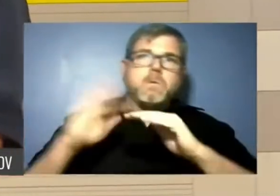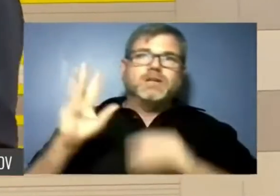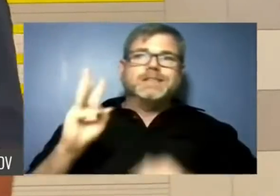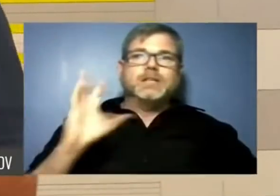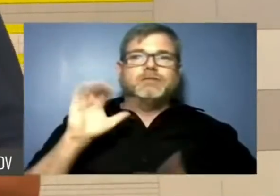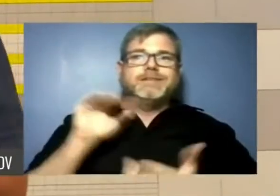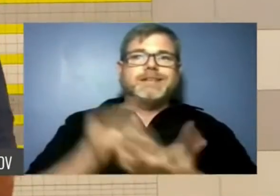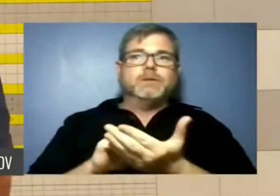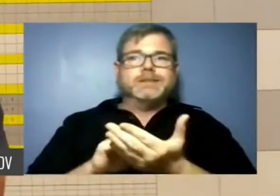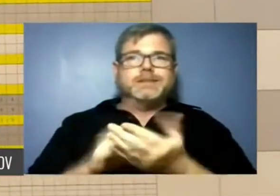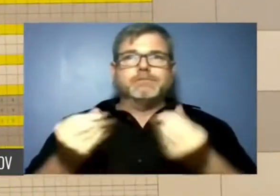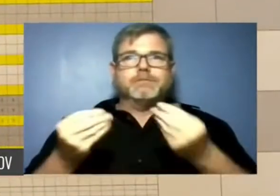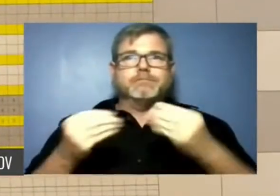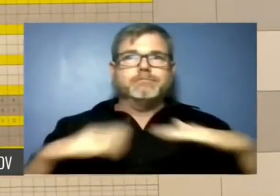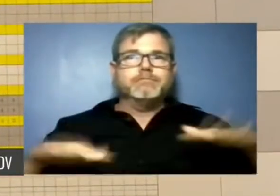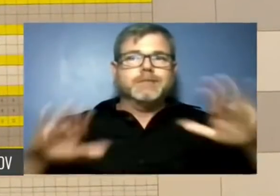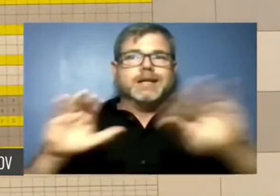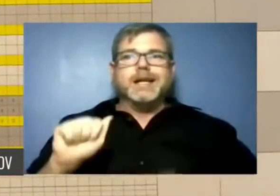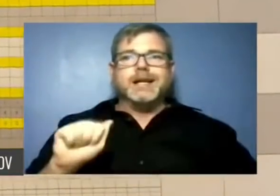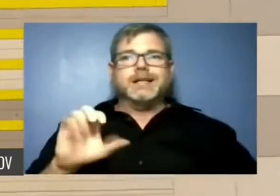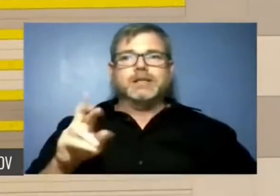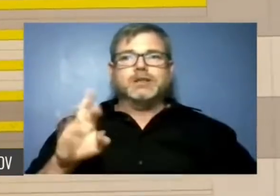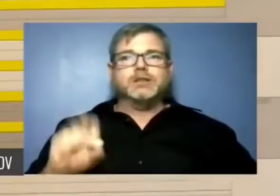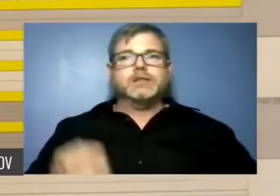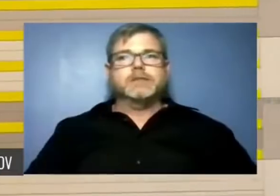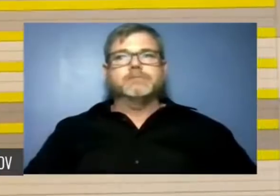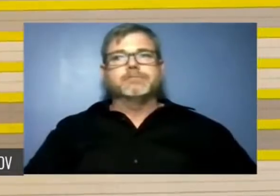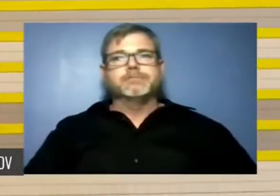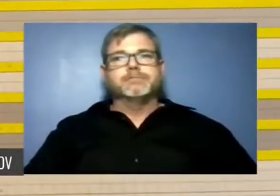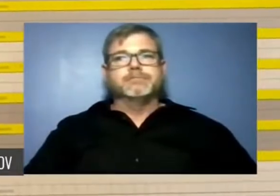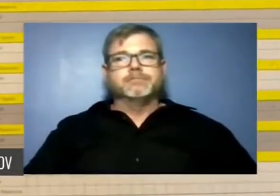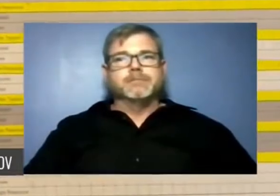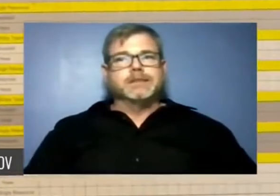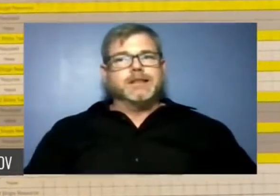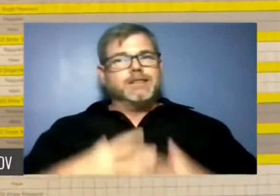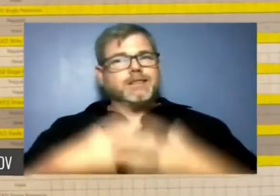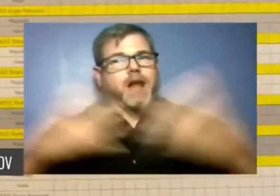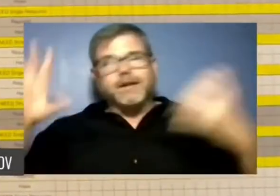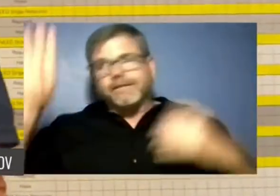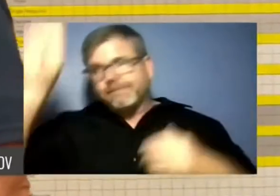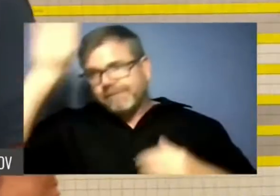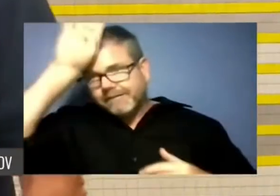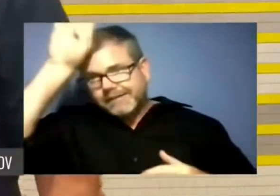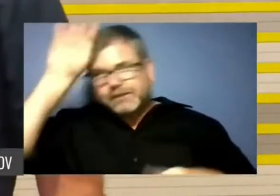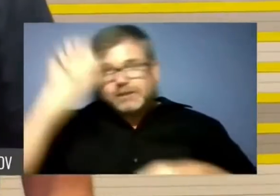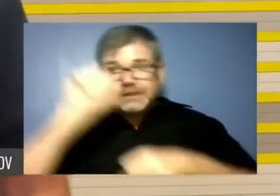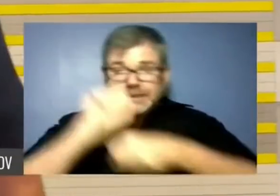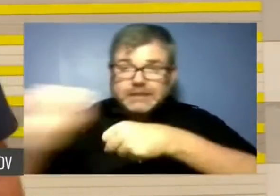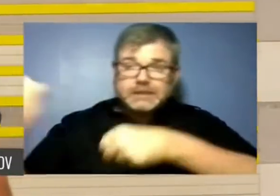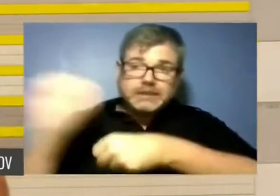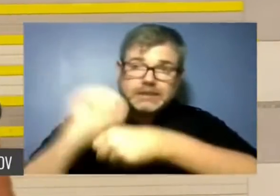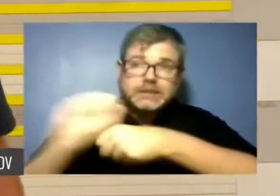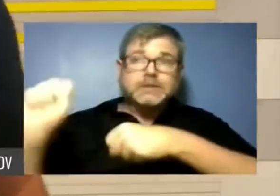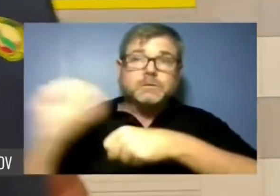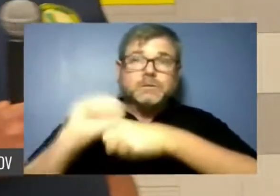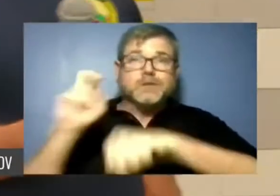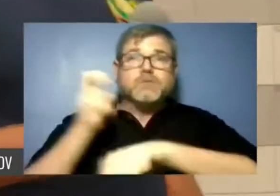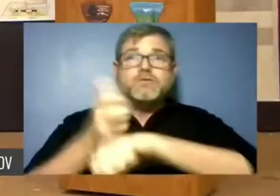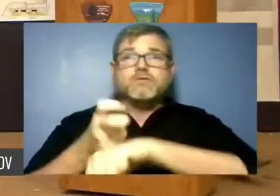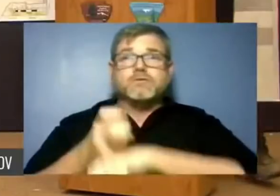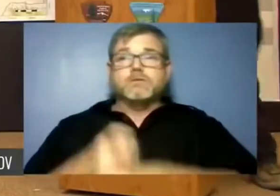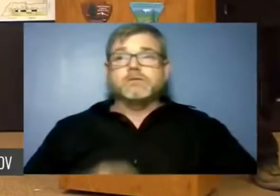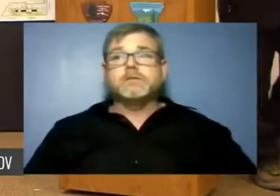that there's a lot of firefighters working very, very hard on all this incident. And with that, I hope you have a good night.